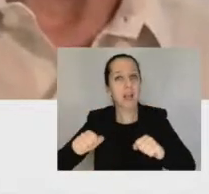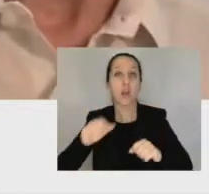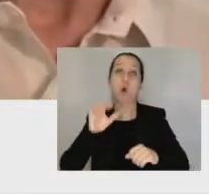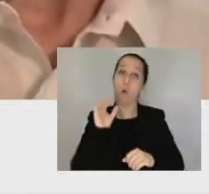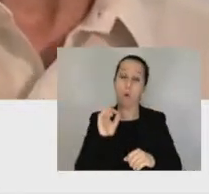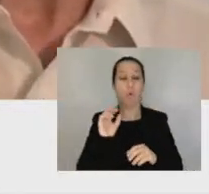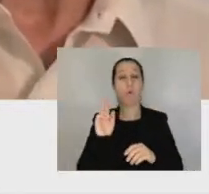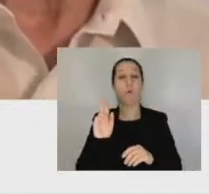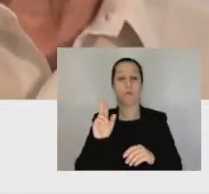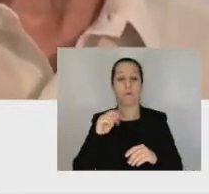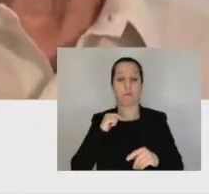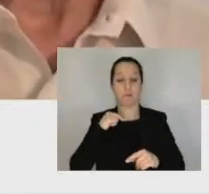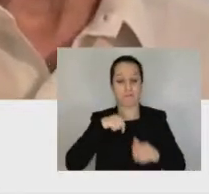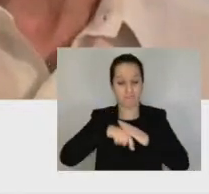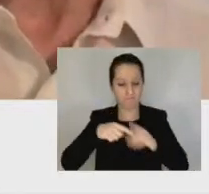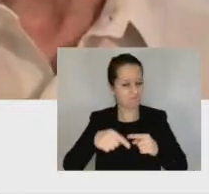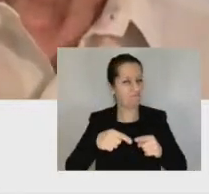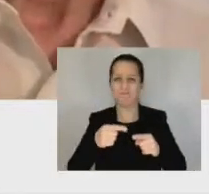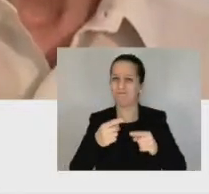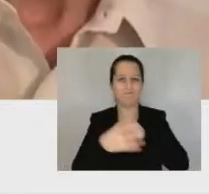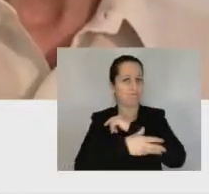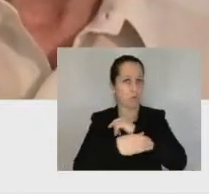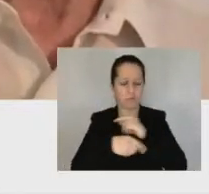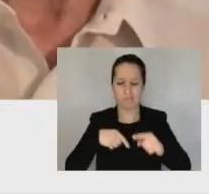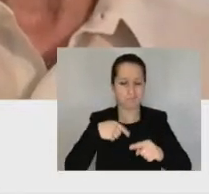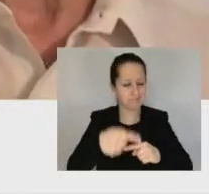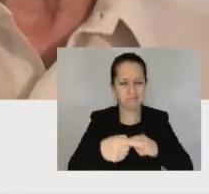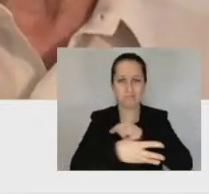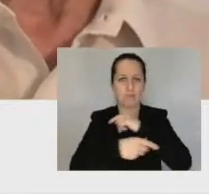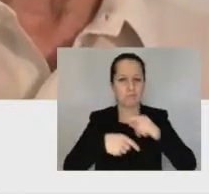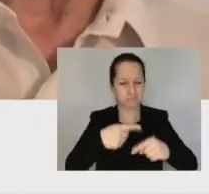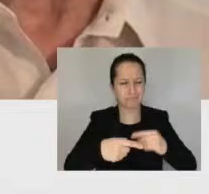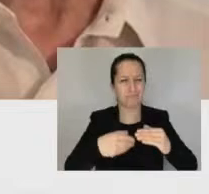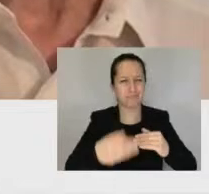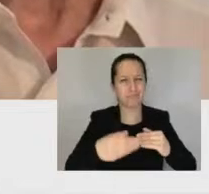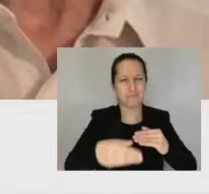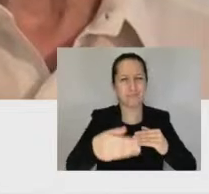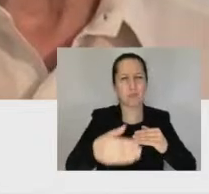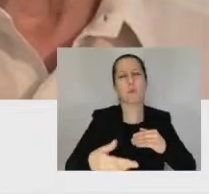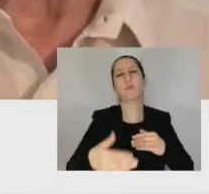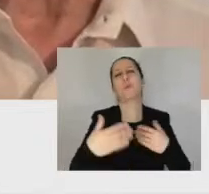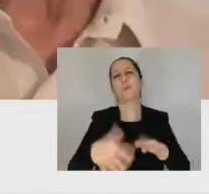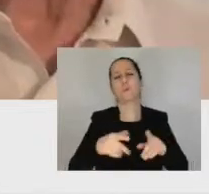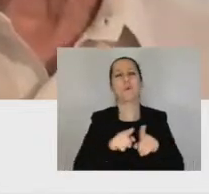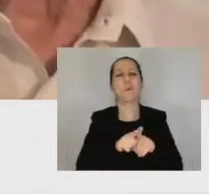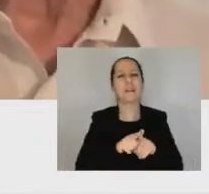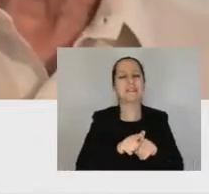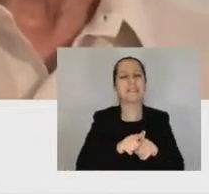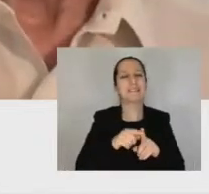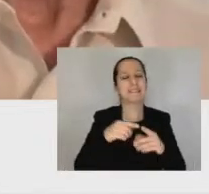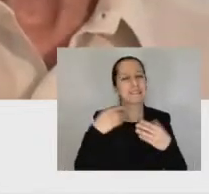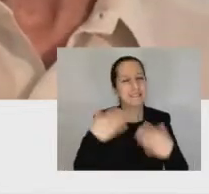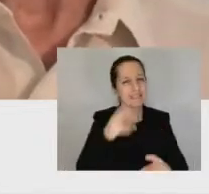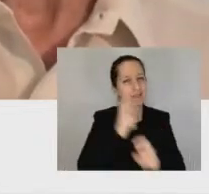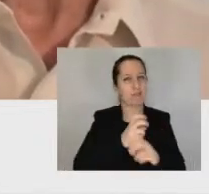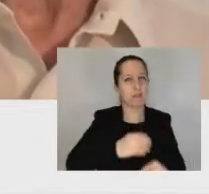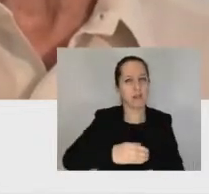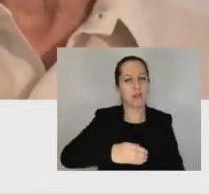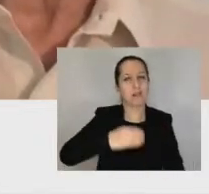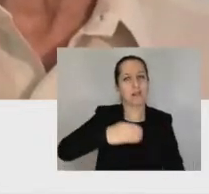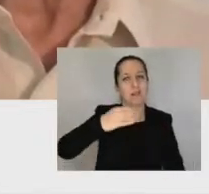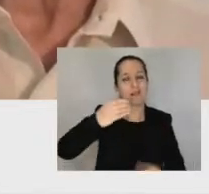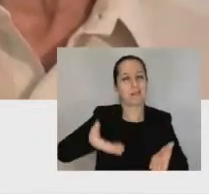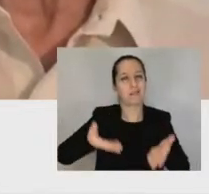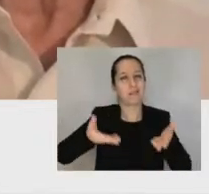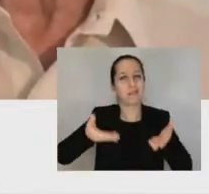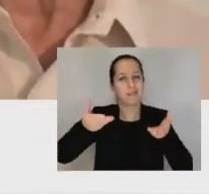Part of that is education. If you look in the Americas at education, This is